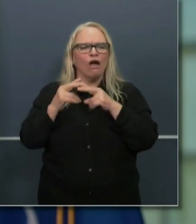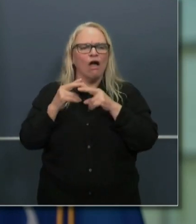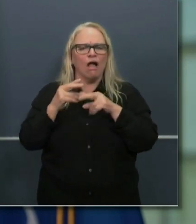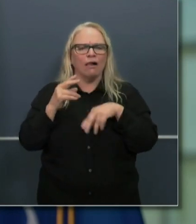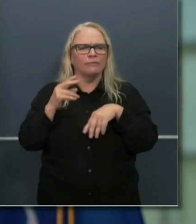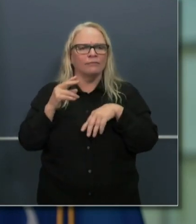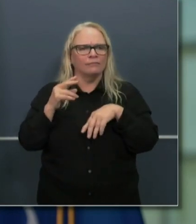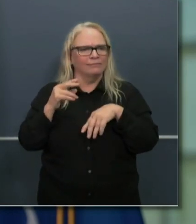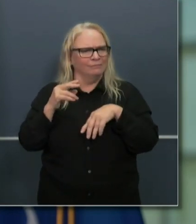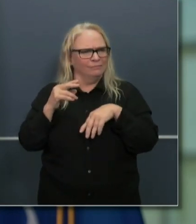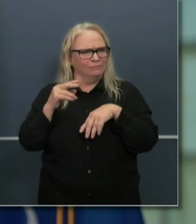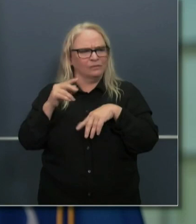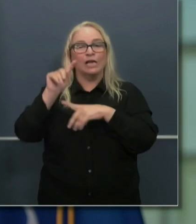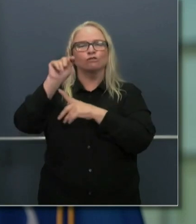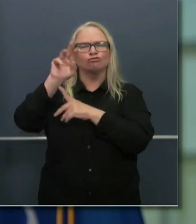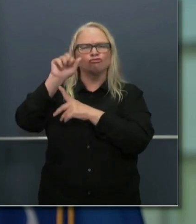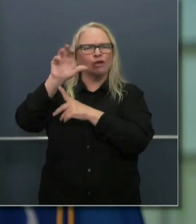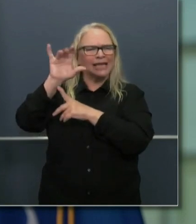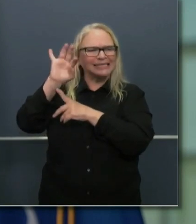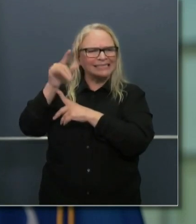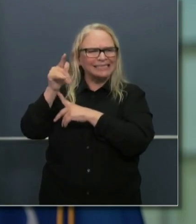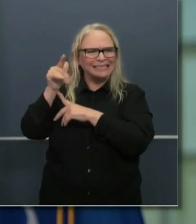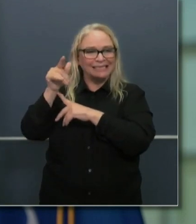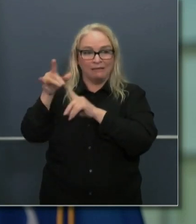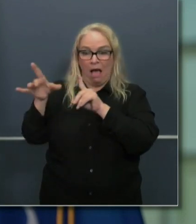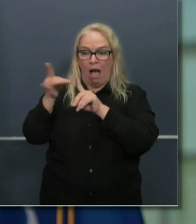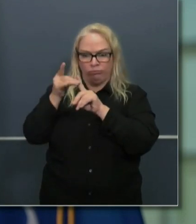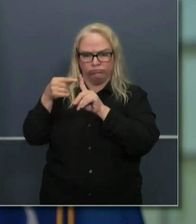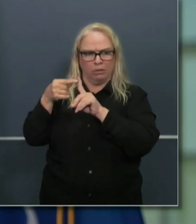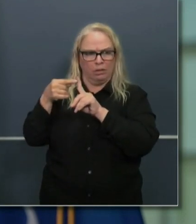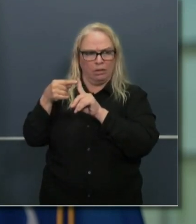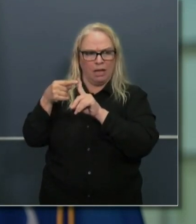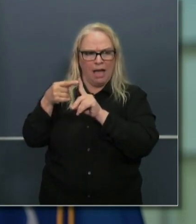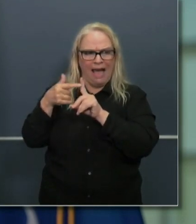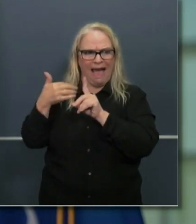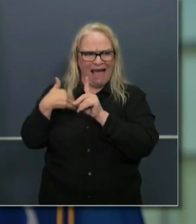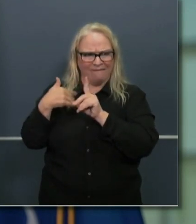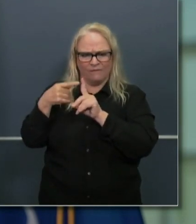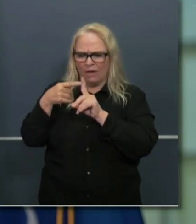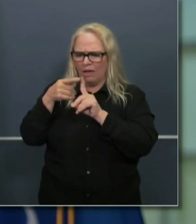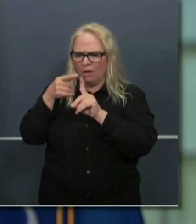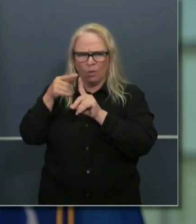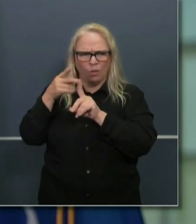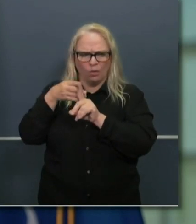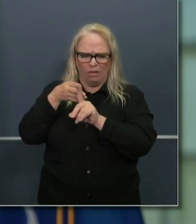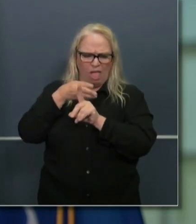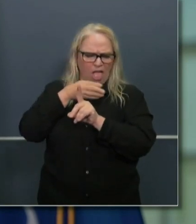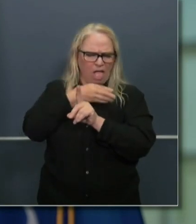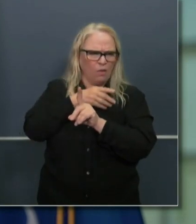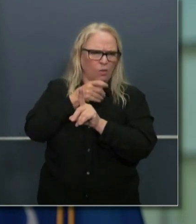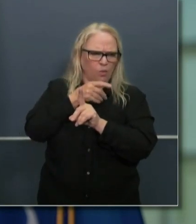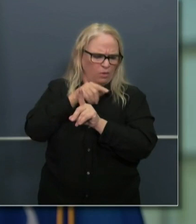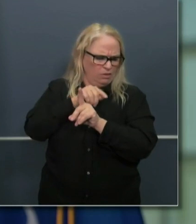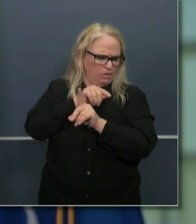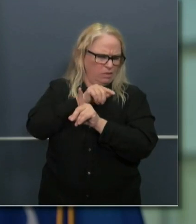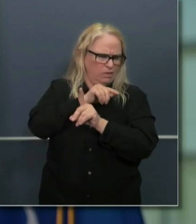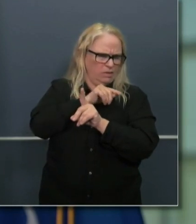the state. Foundational, so critical, important to the work, again, that's being done at the local level to make sure the people